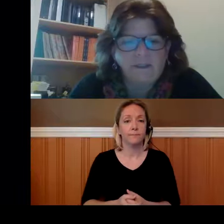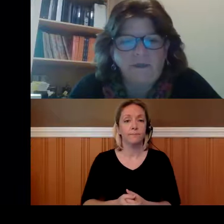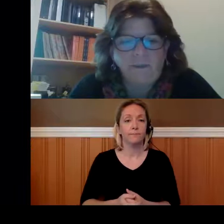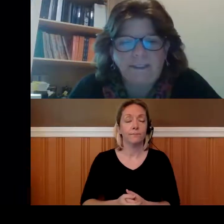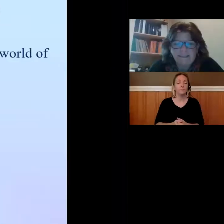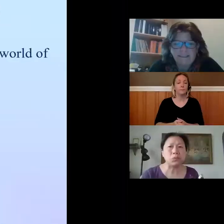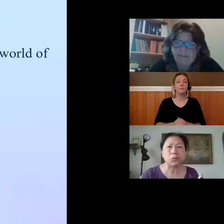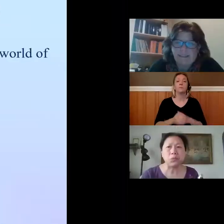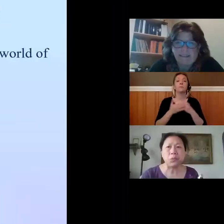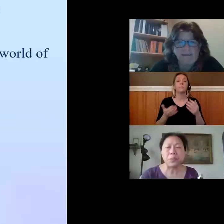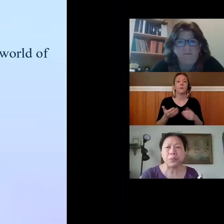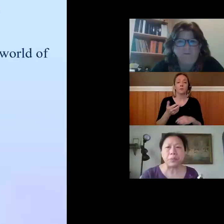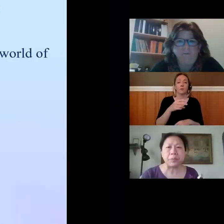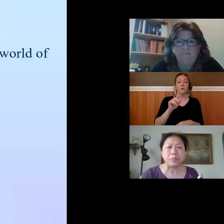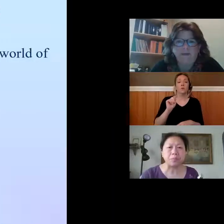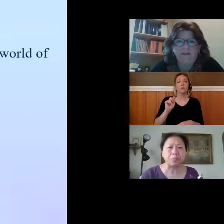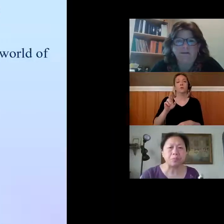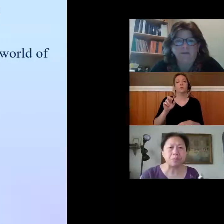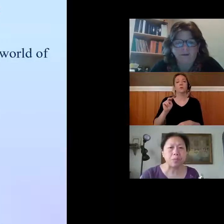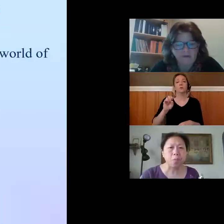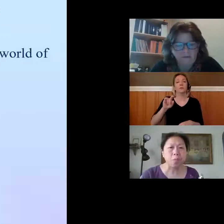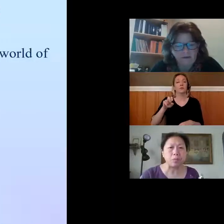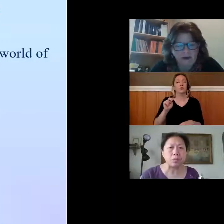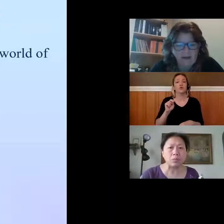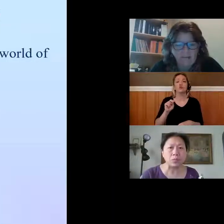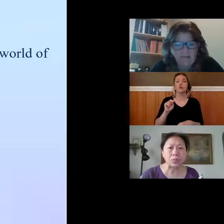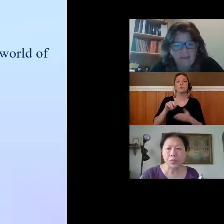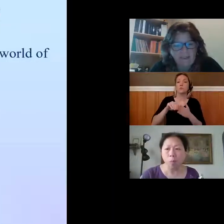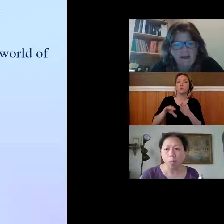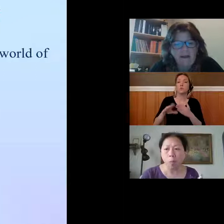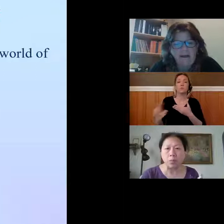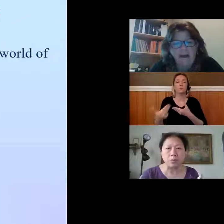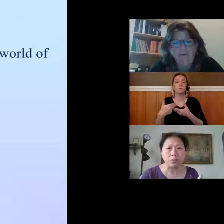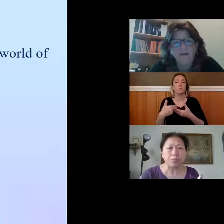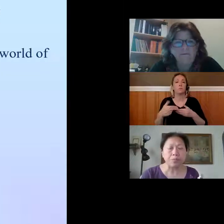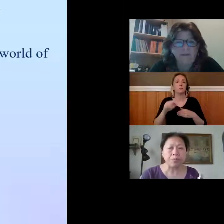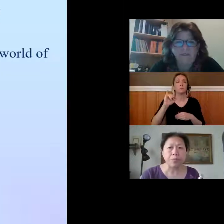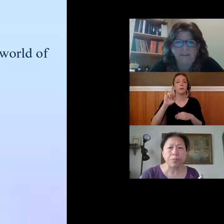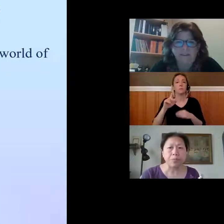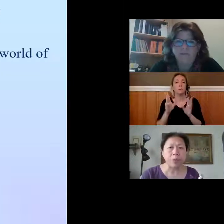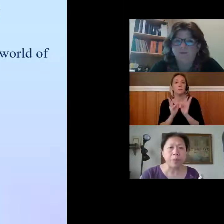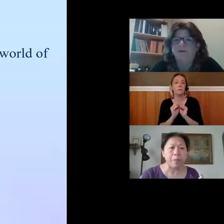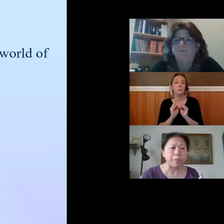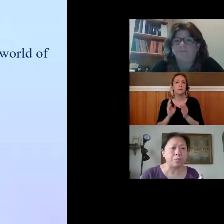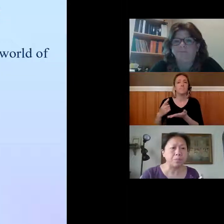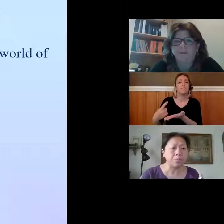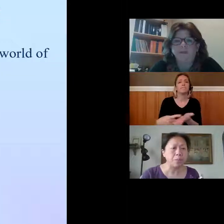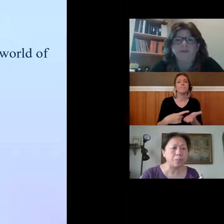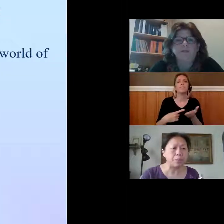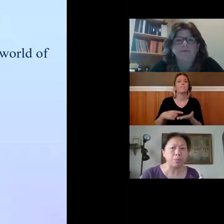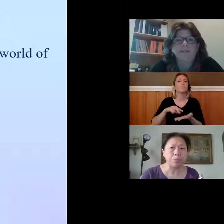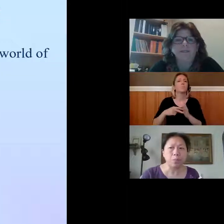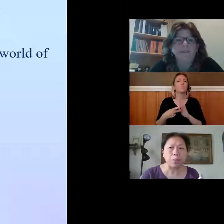So what does it mean when we invite a child to their IEP meeting, and how do we explain transition to them?